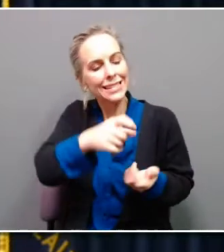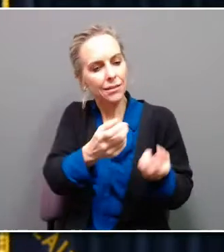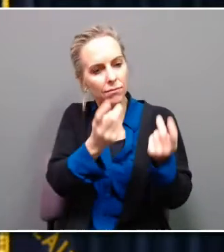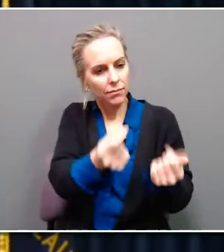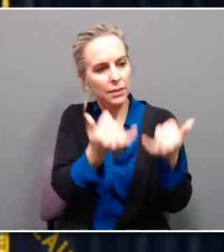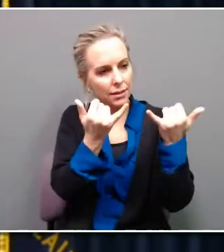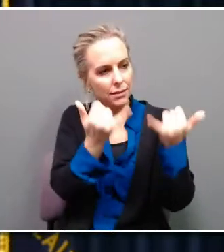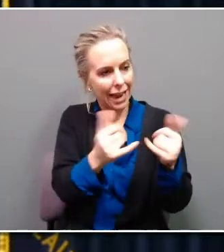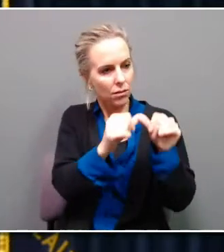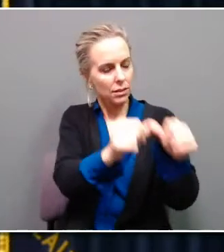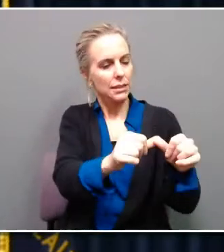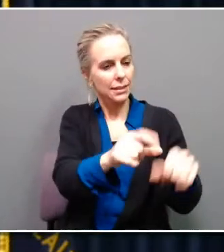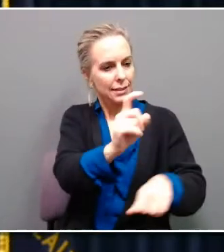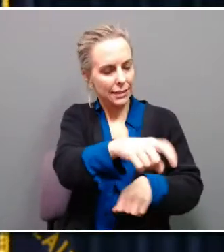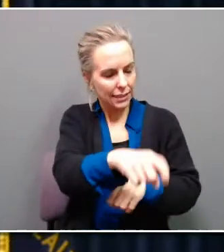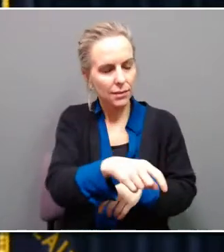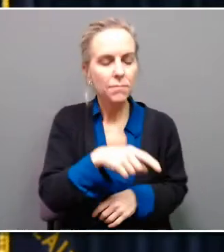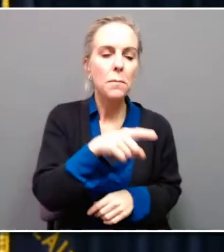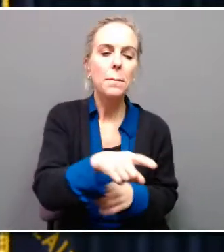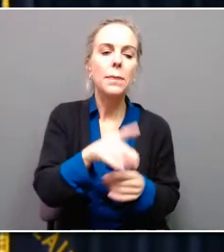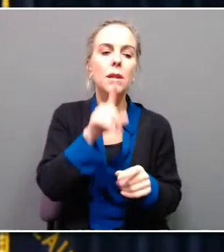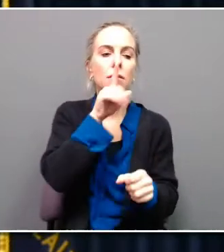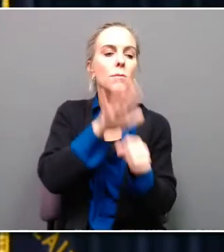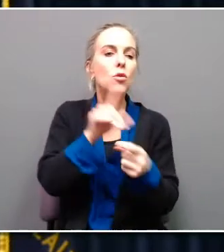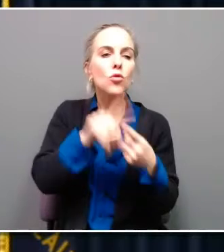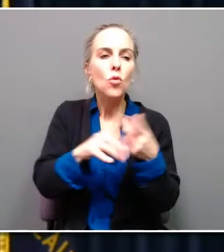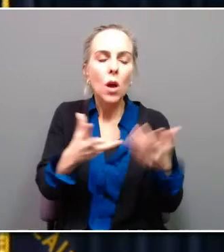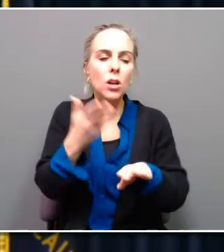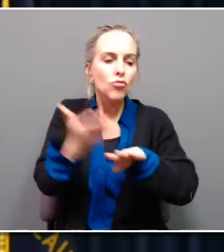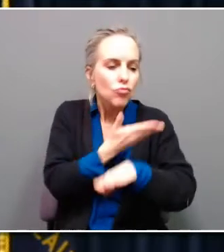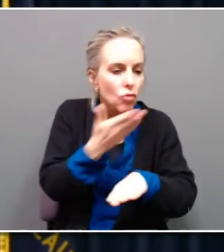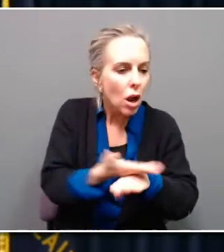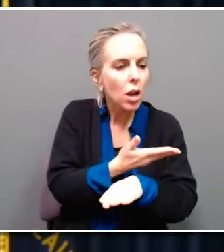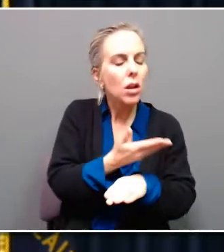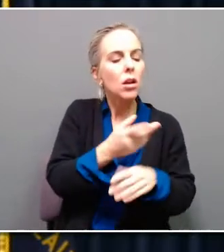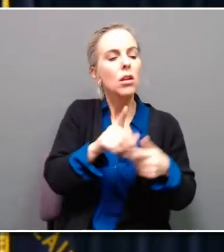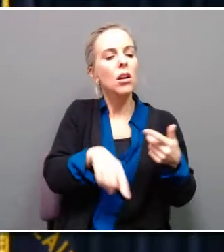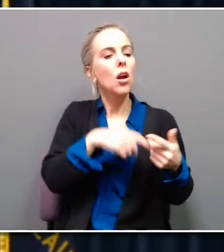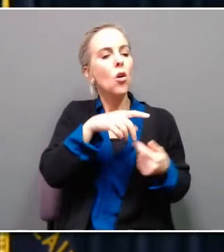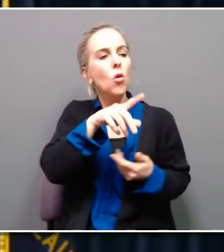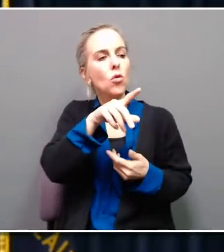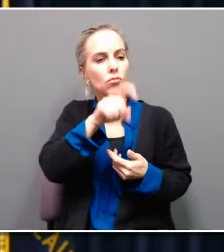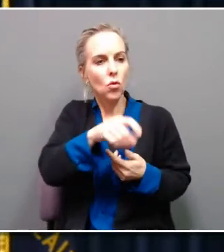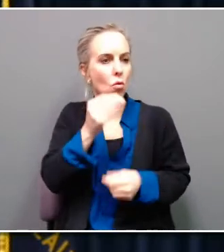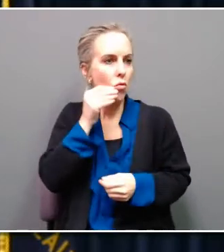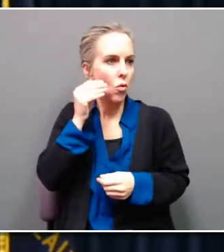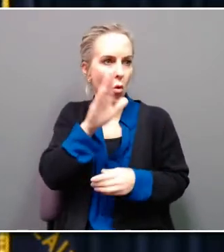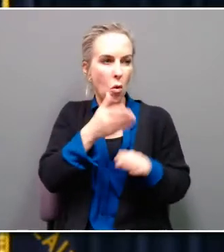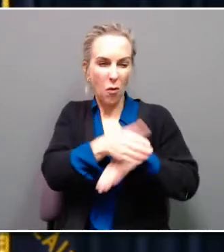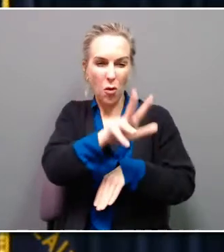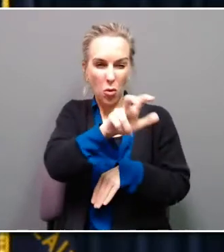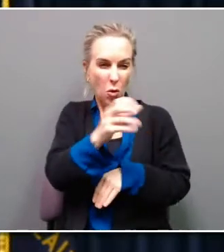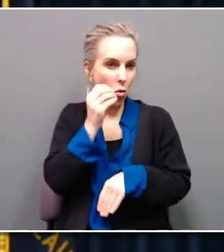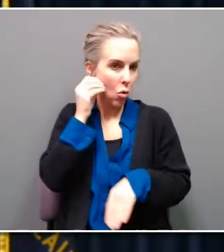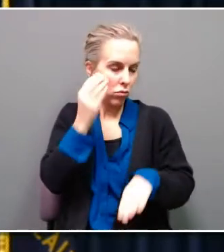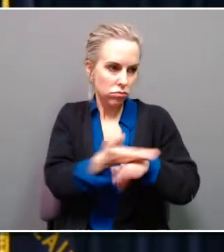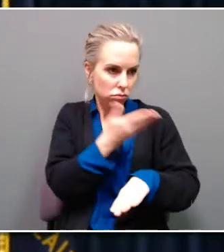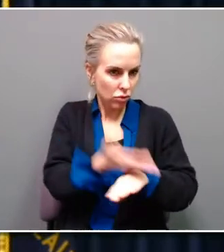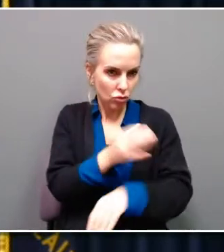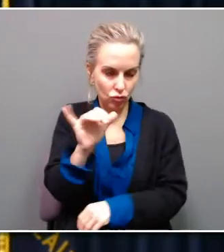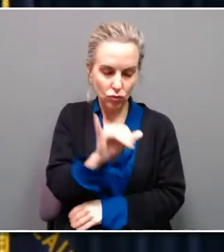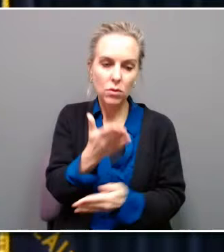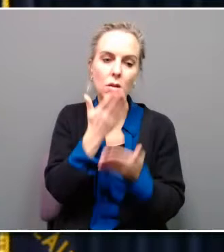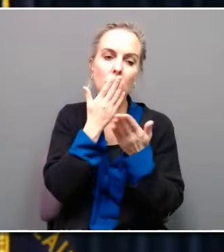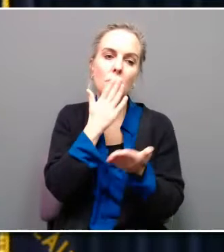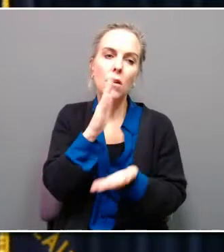of that has been committed to the construction or significant repair of 300 homes. I want to thank our nonprofit building partners for their